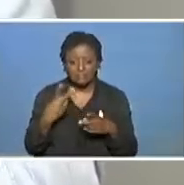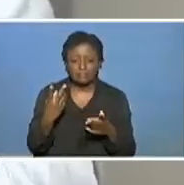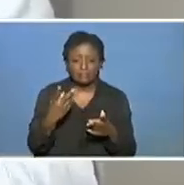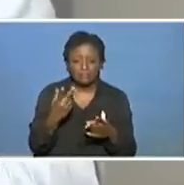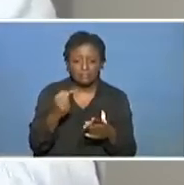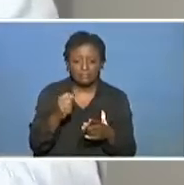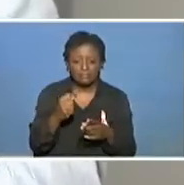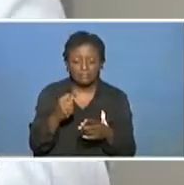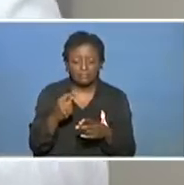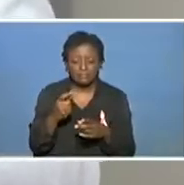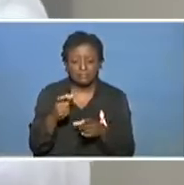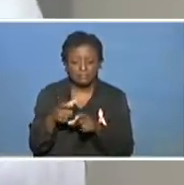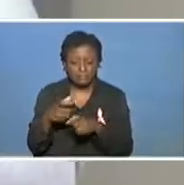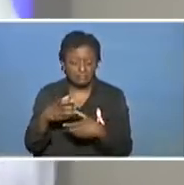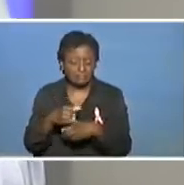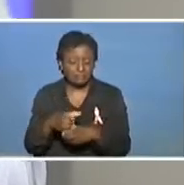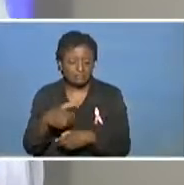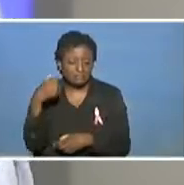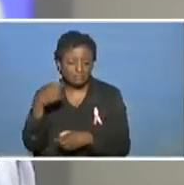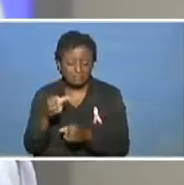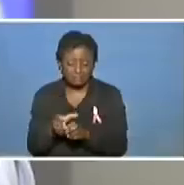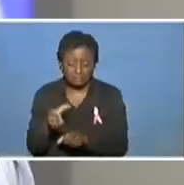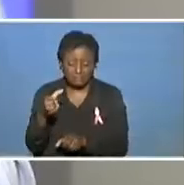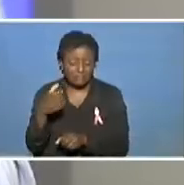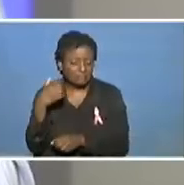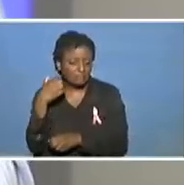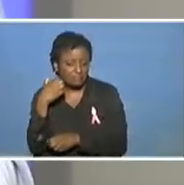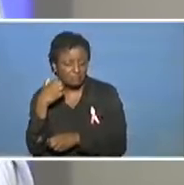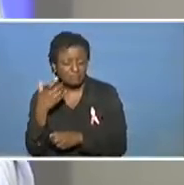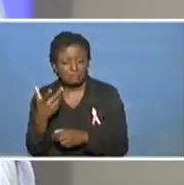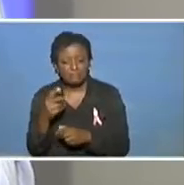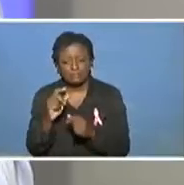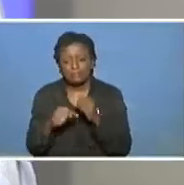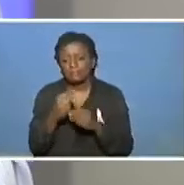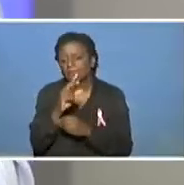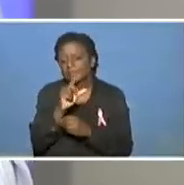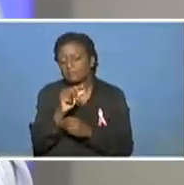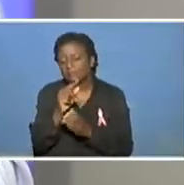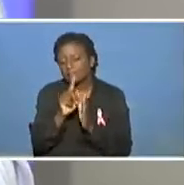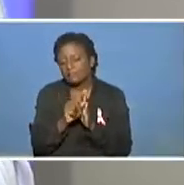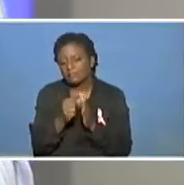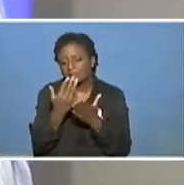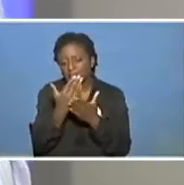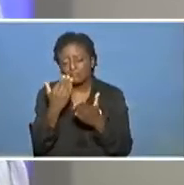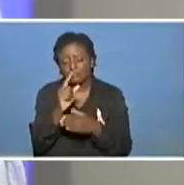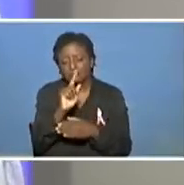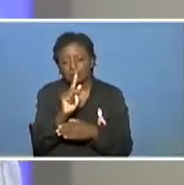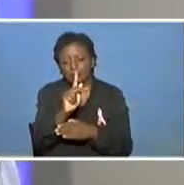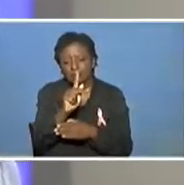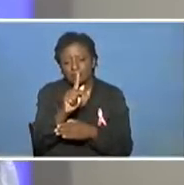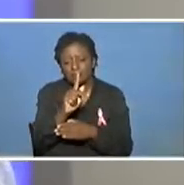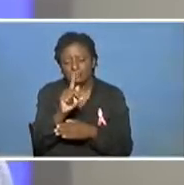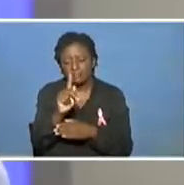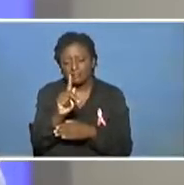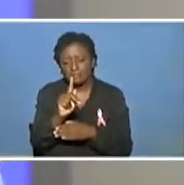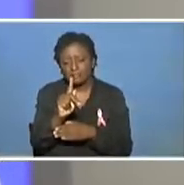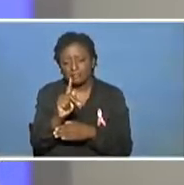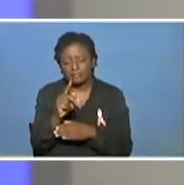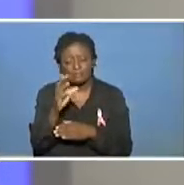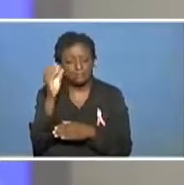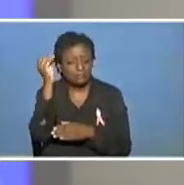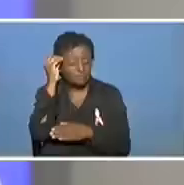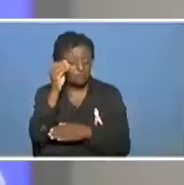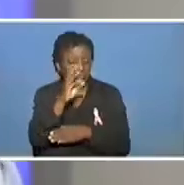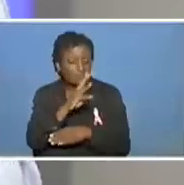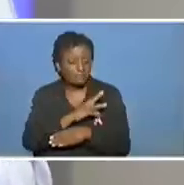the radios. And about 20 minutes before 1 o'clock, Obie Wilscombe called as the